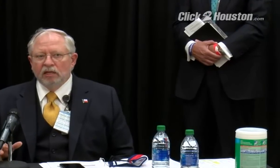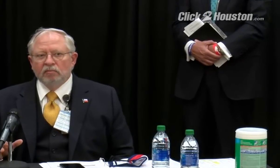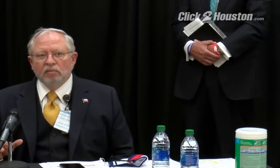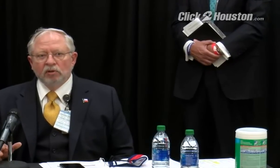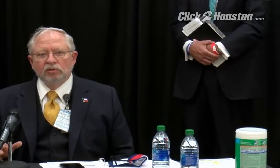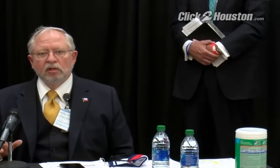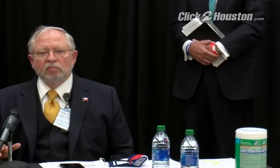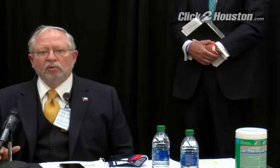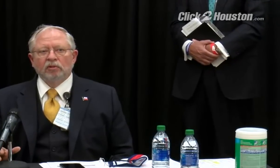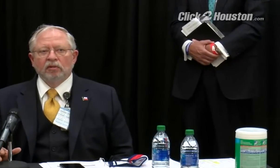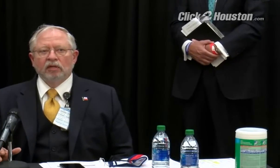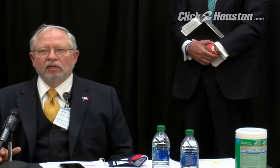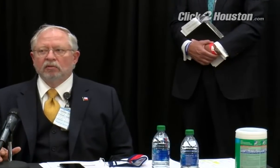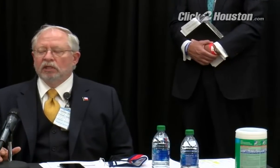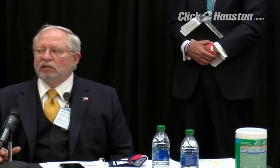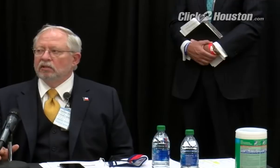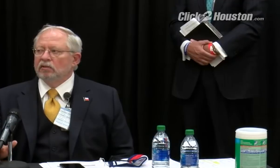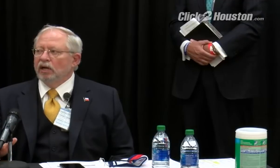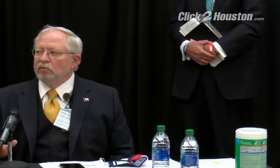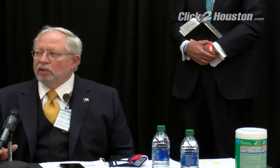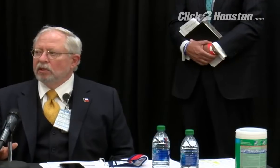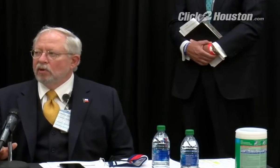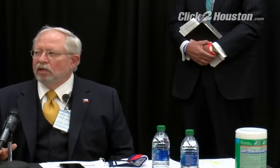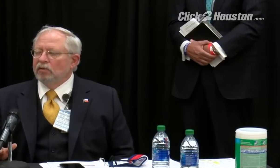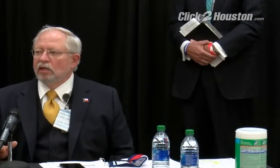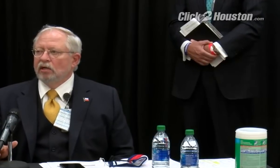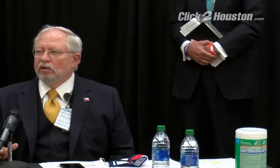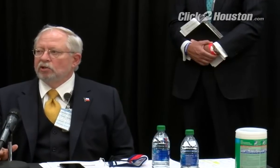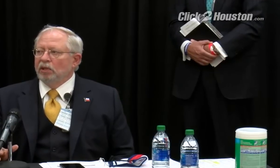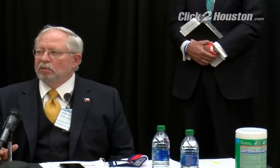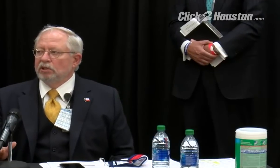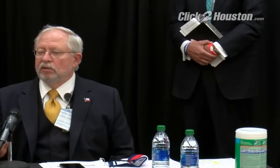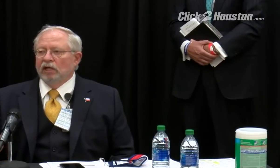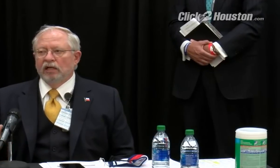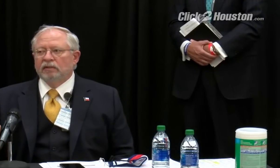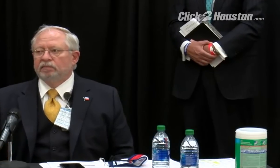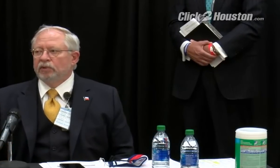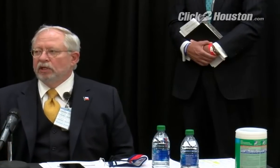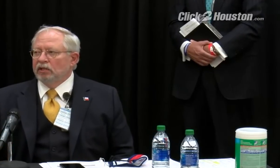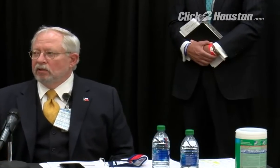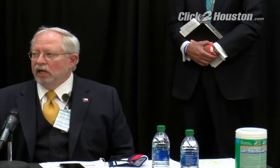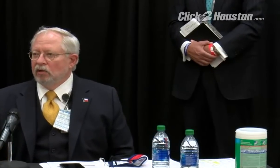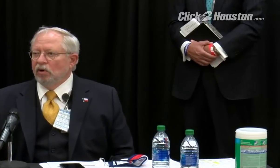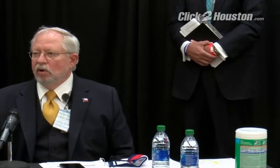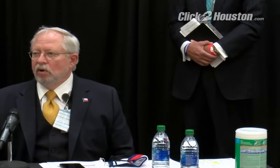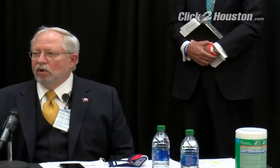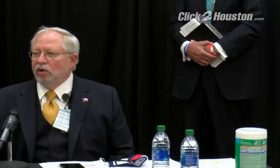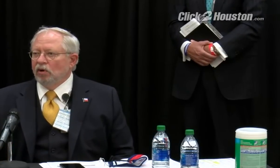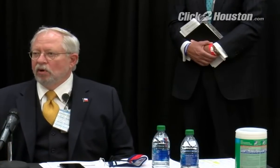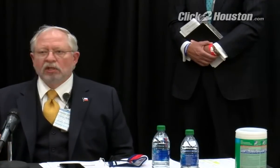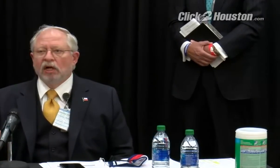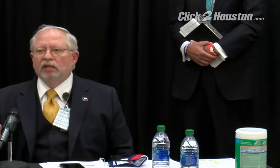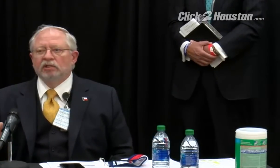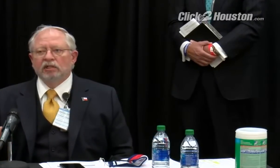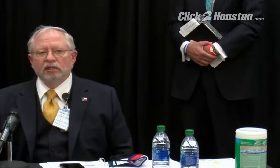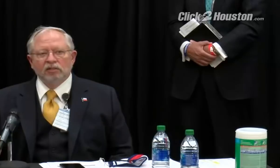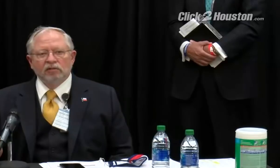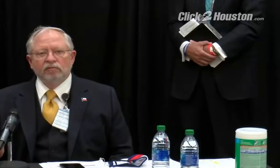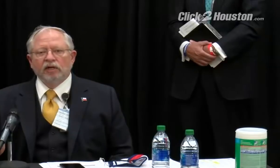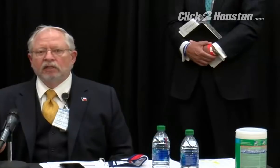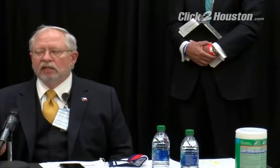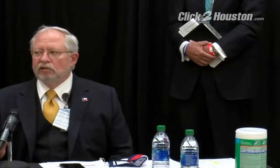the most important thing that we can do. And I really want to urge people to do that. The hand washing, the personal